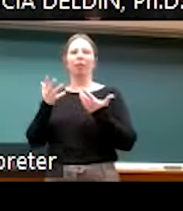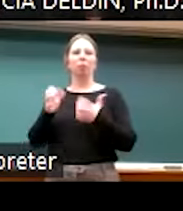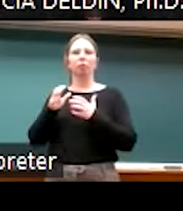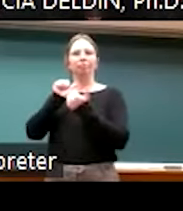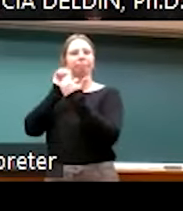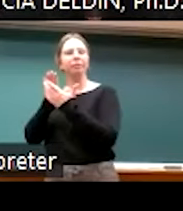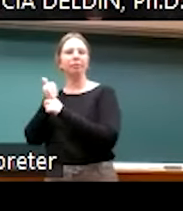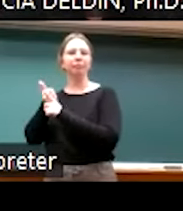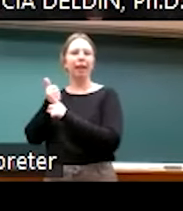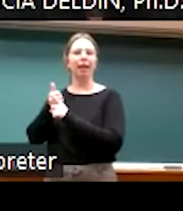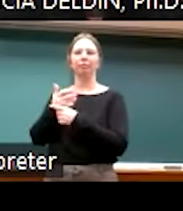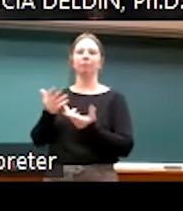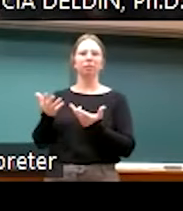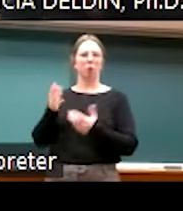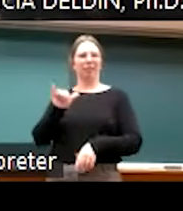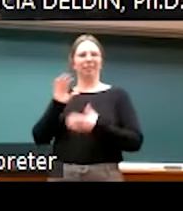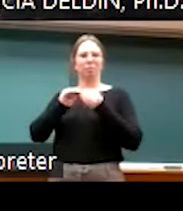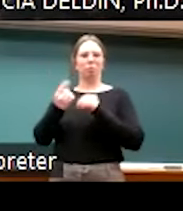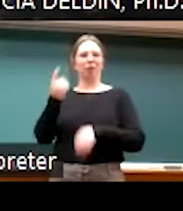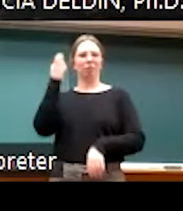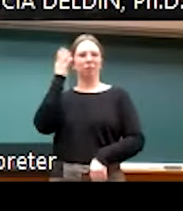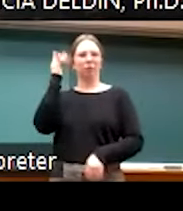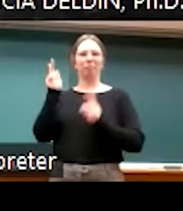reason why people don't get mental health care.